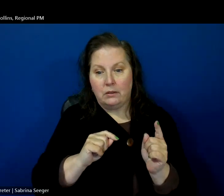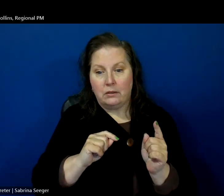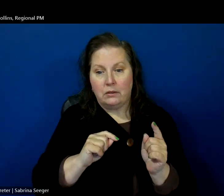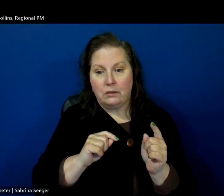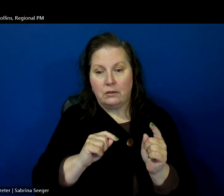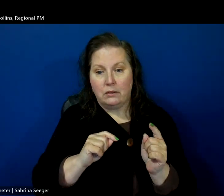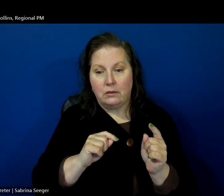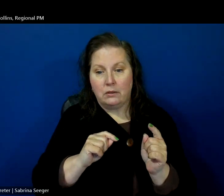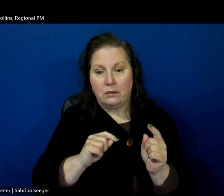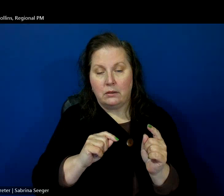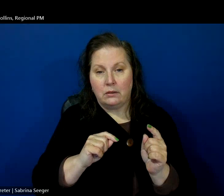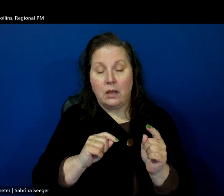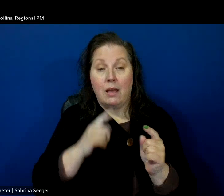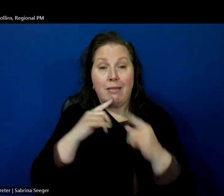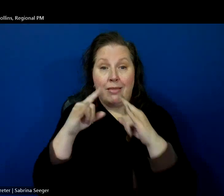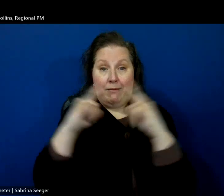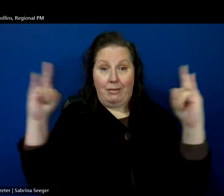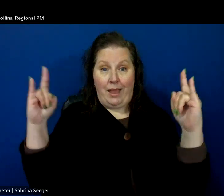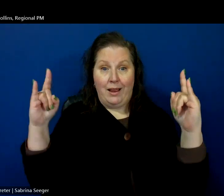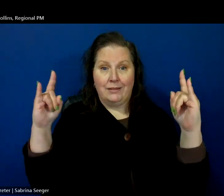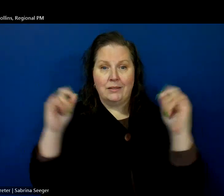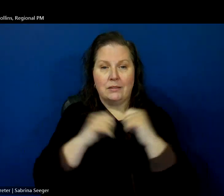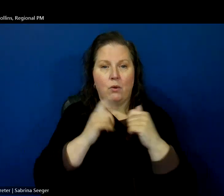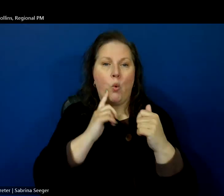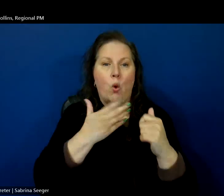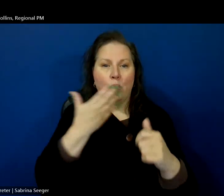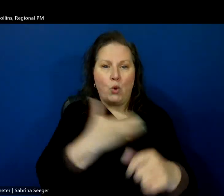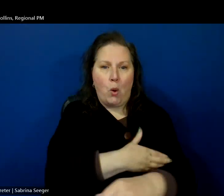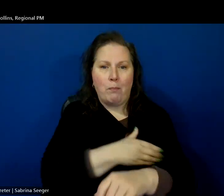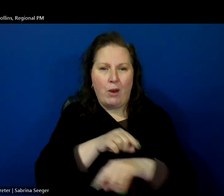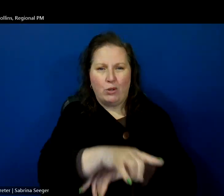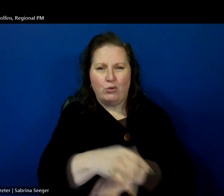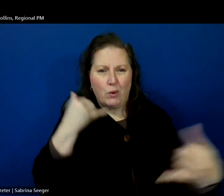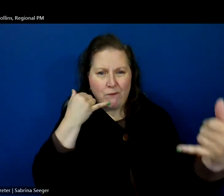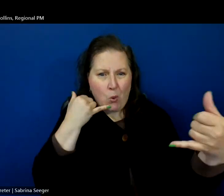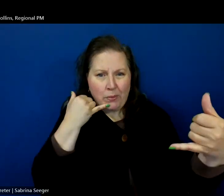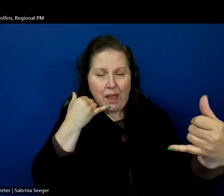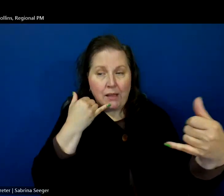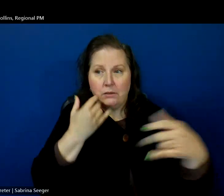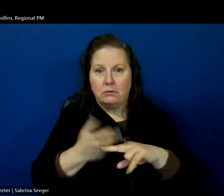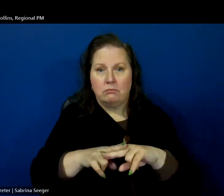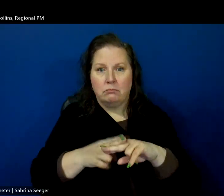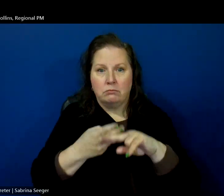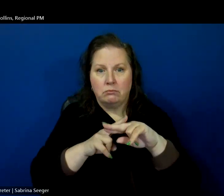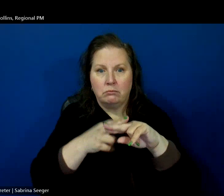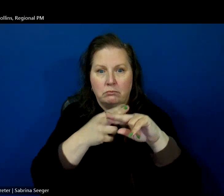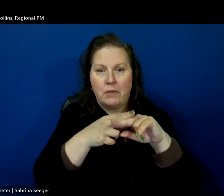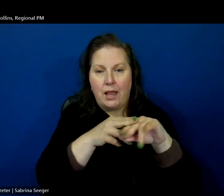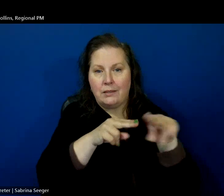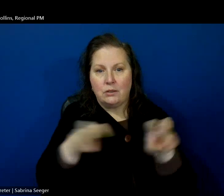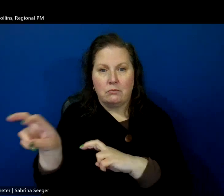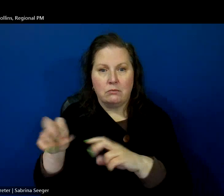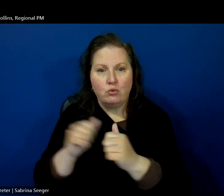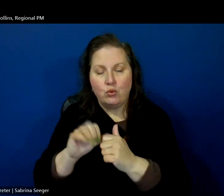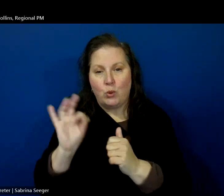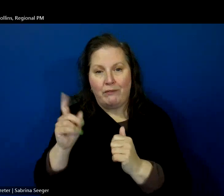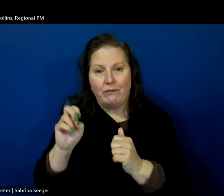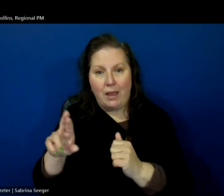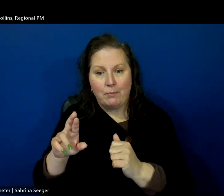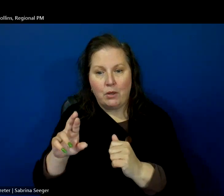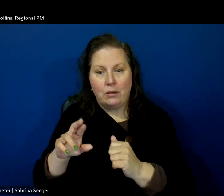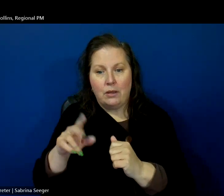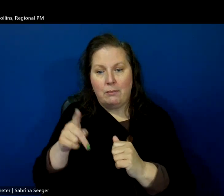unpowered lines or landlines is increasing dramatically as we shift to fiber. And there's been a